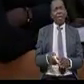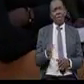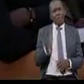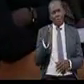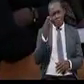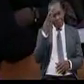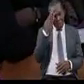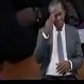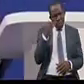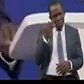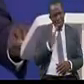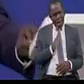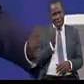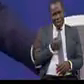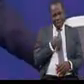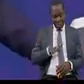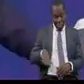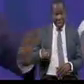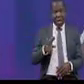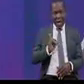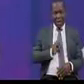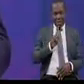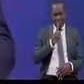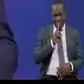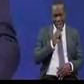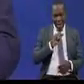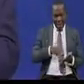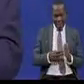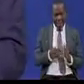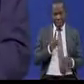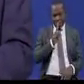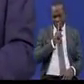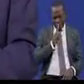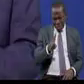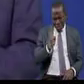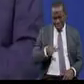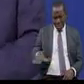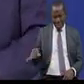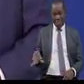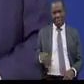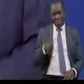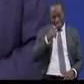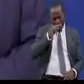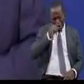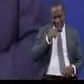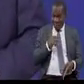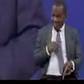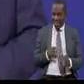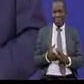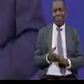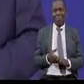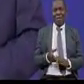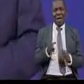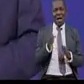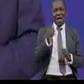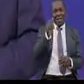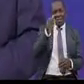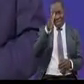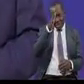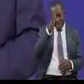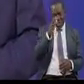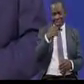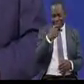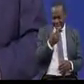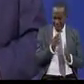real children, those infants, and daddy says pray, mommy says pray. Pray every